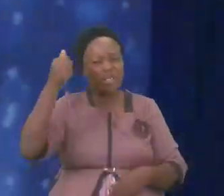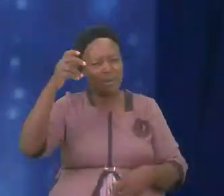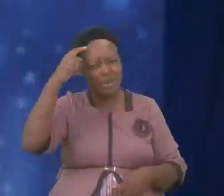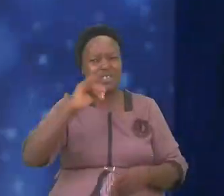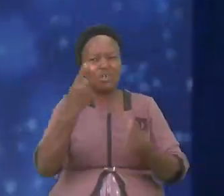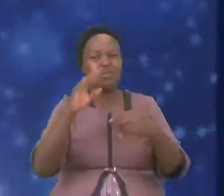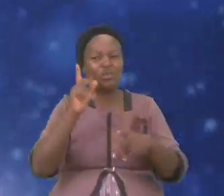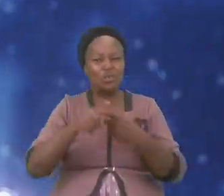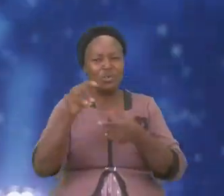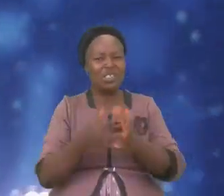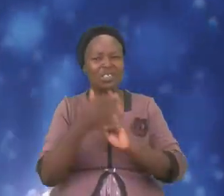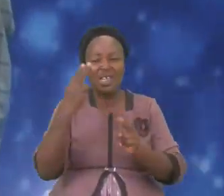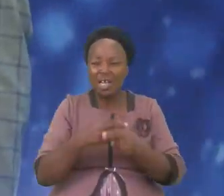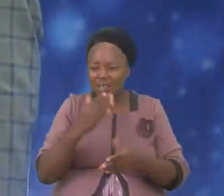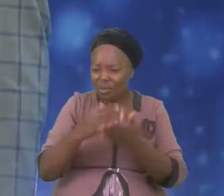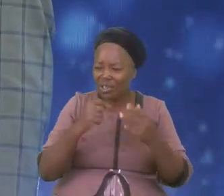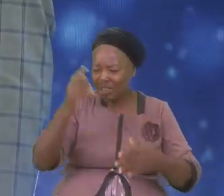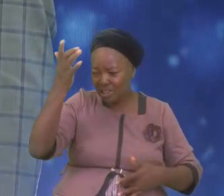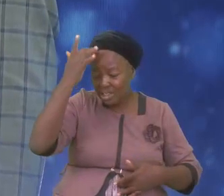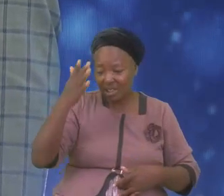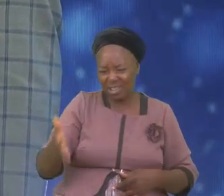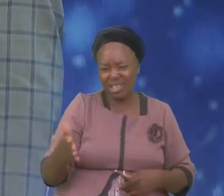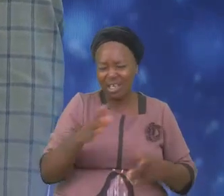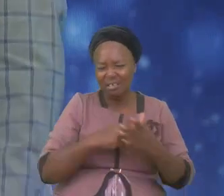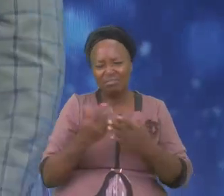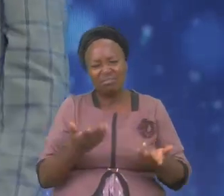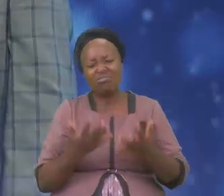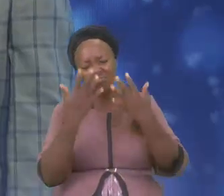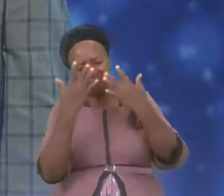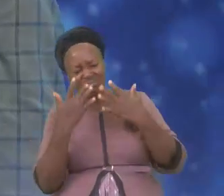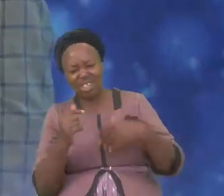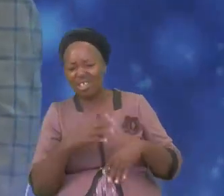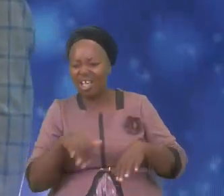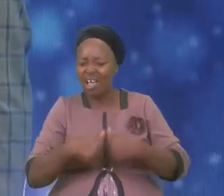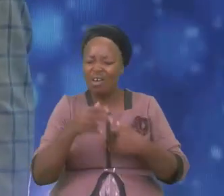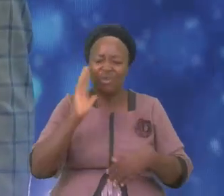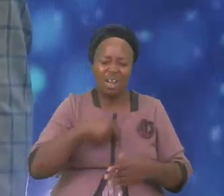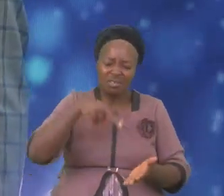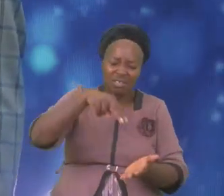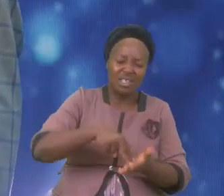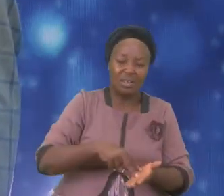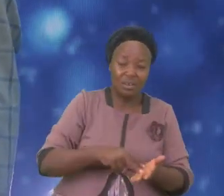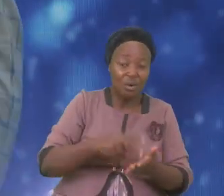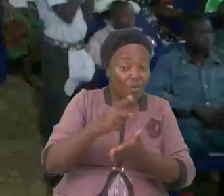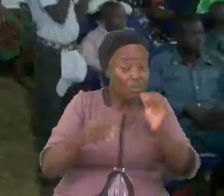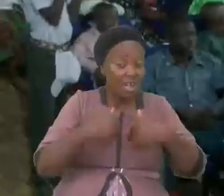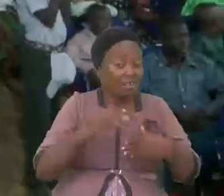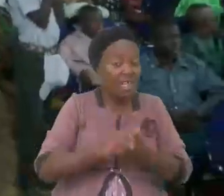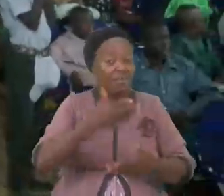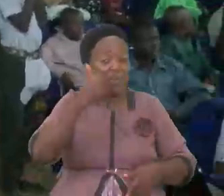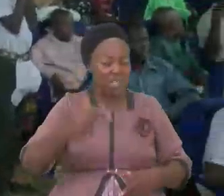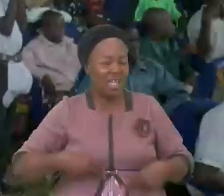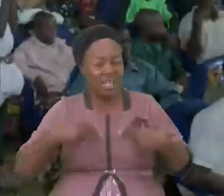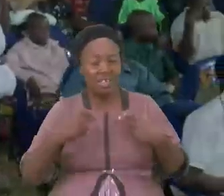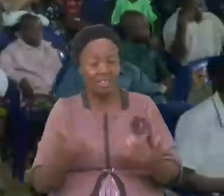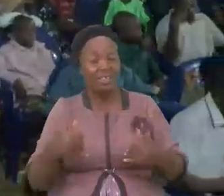down. Am I going to get up? What if you have better health tonight? Better health is coming your way. You know,